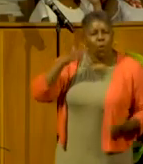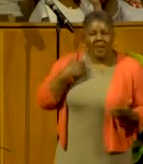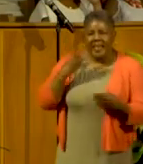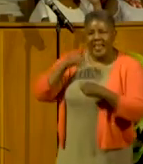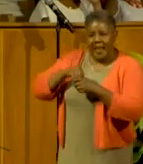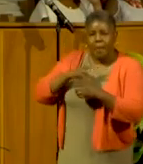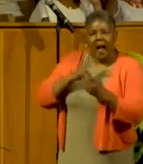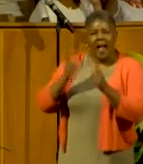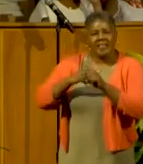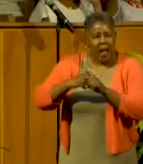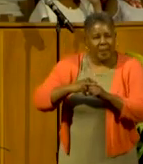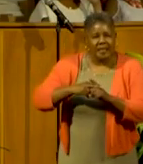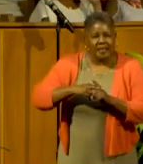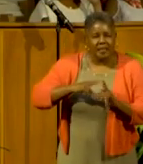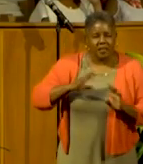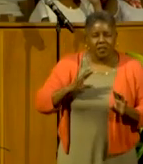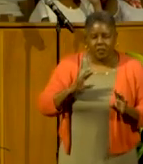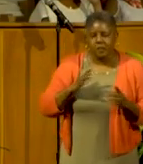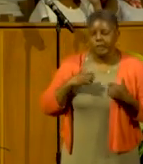my assignment?"